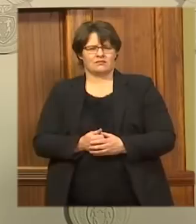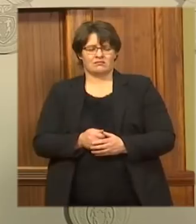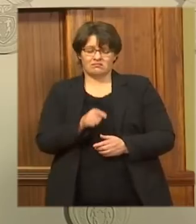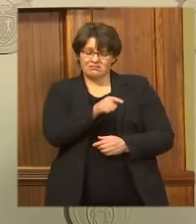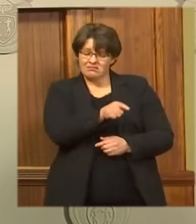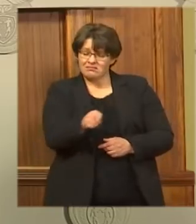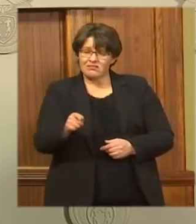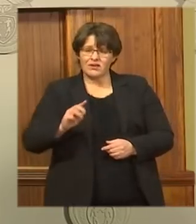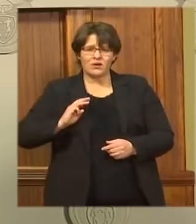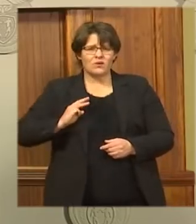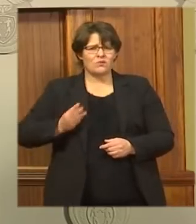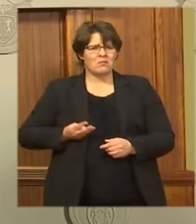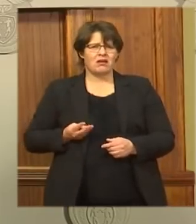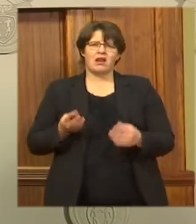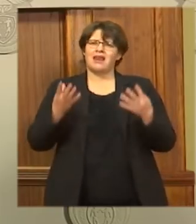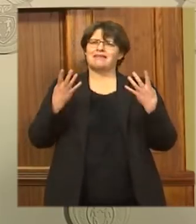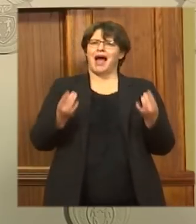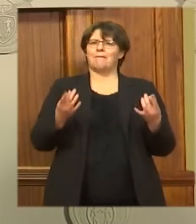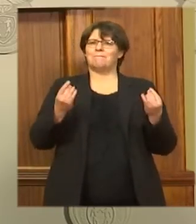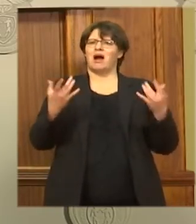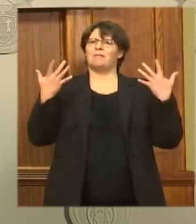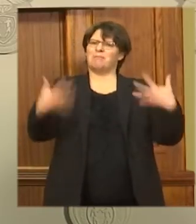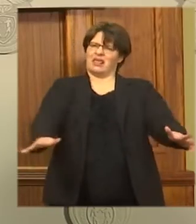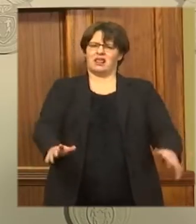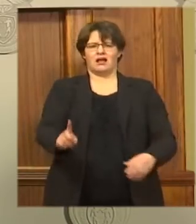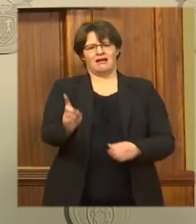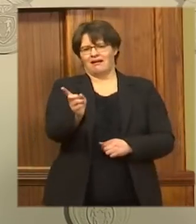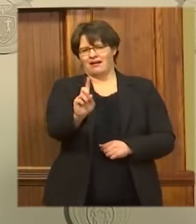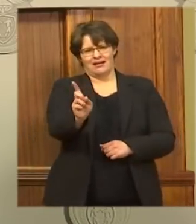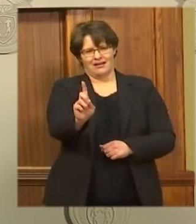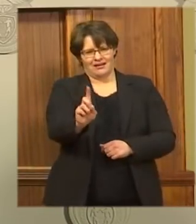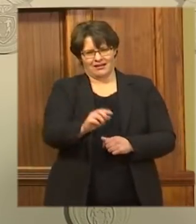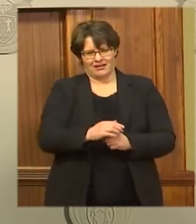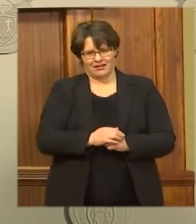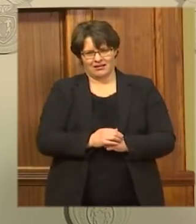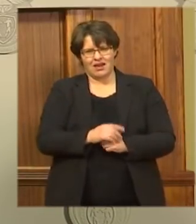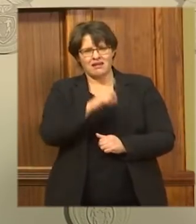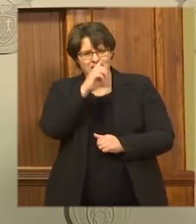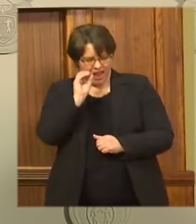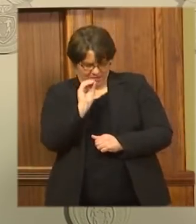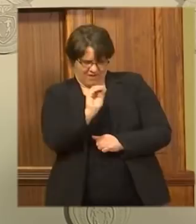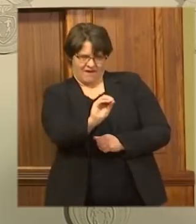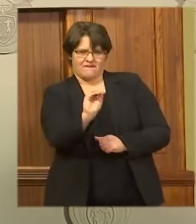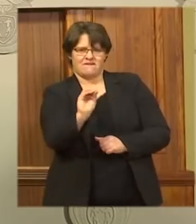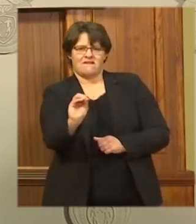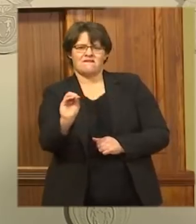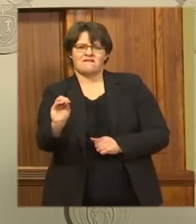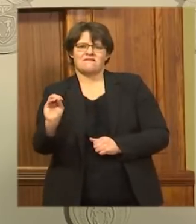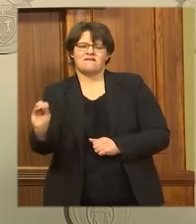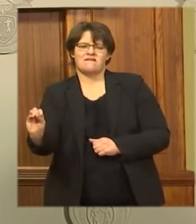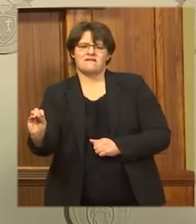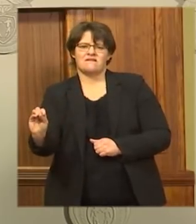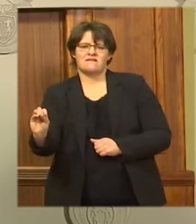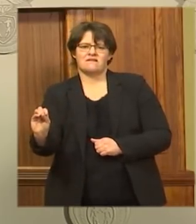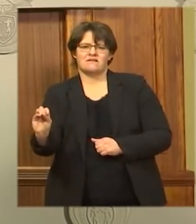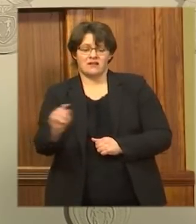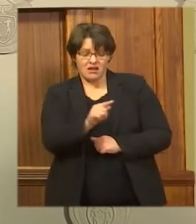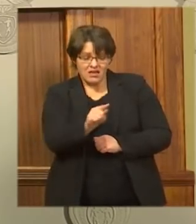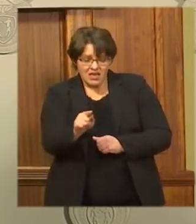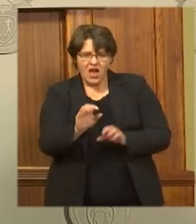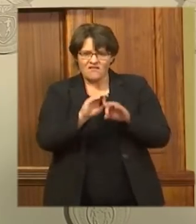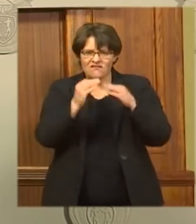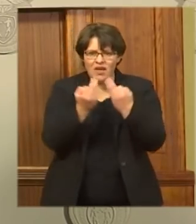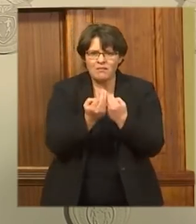These women are just not statistics. They have names, and they have families, and